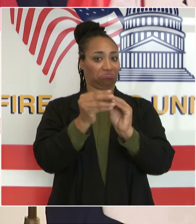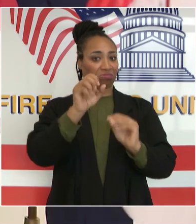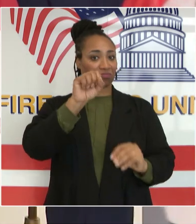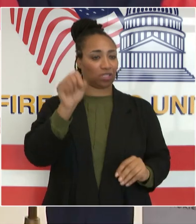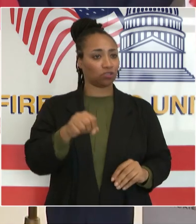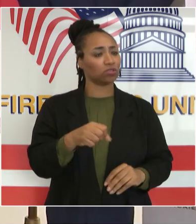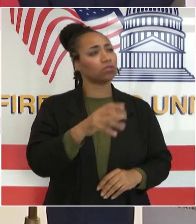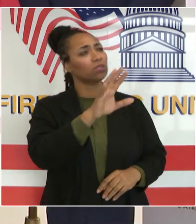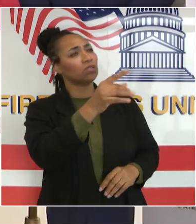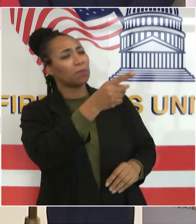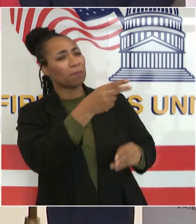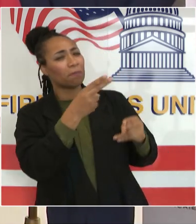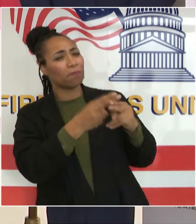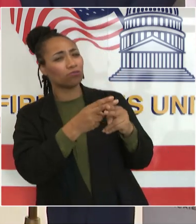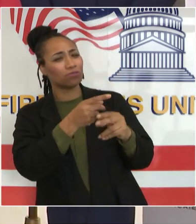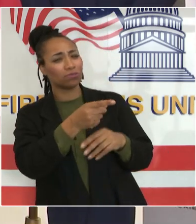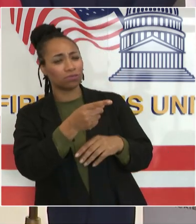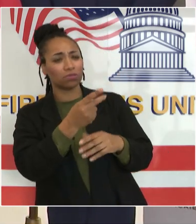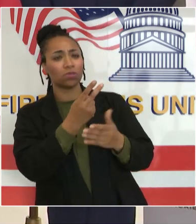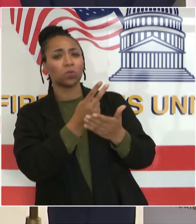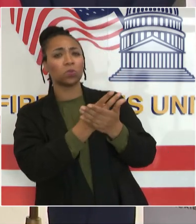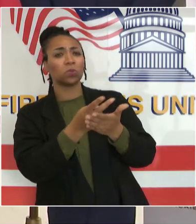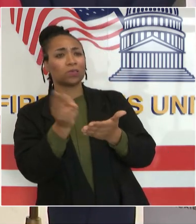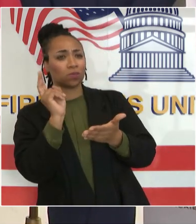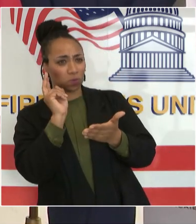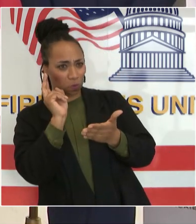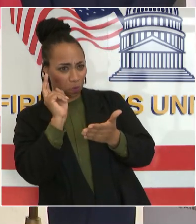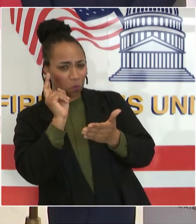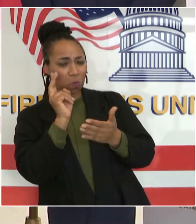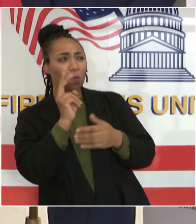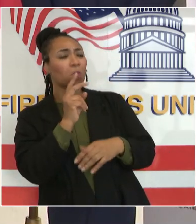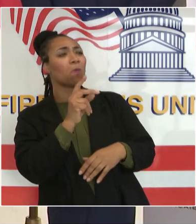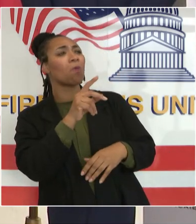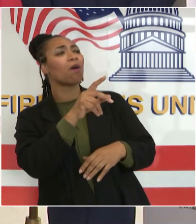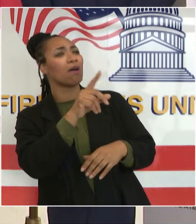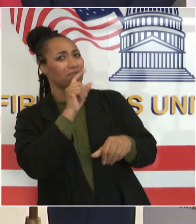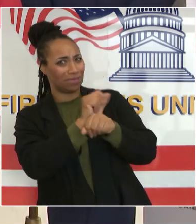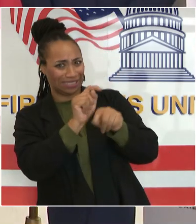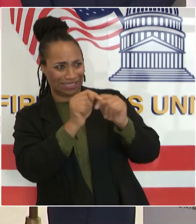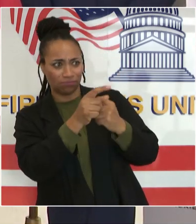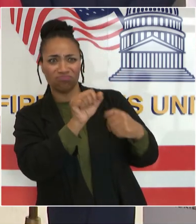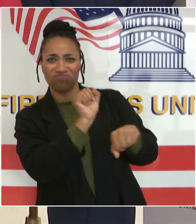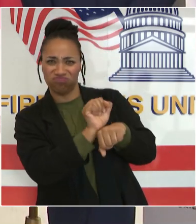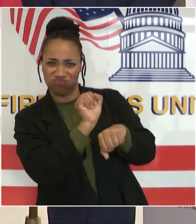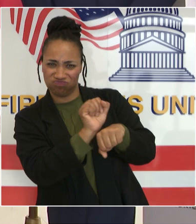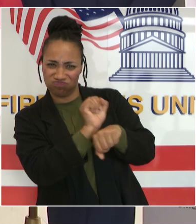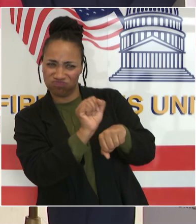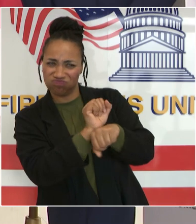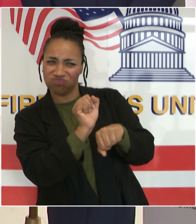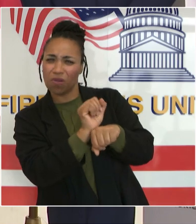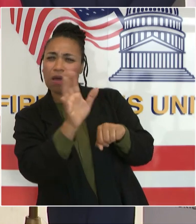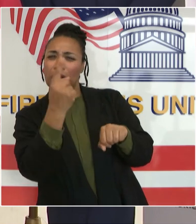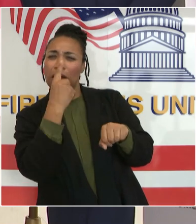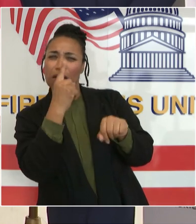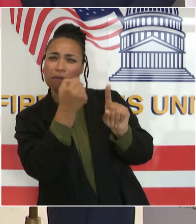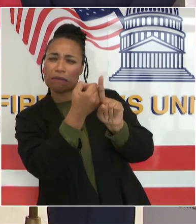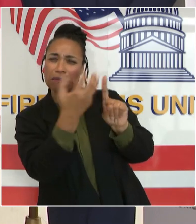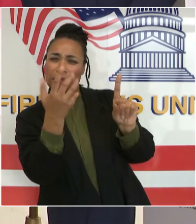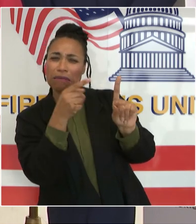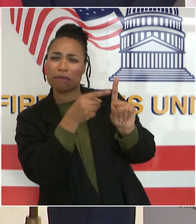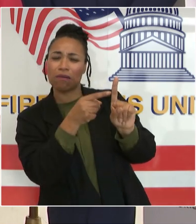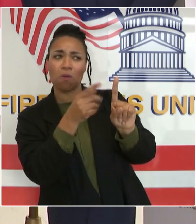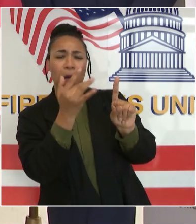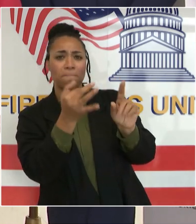of your team here. But if you can just explain again for people how significant it is to have